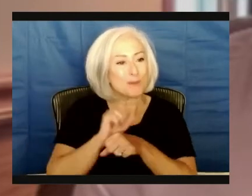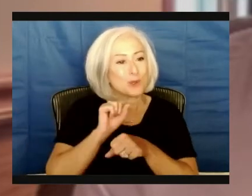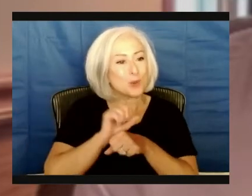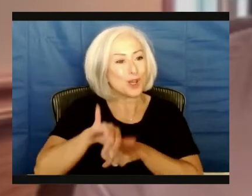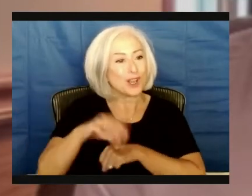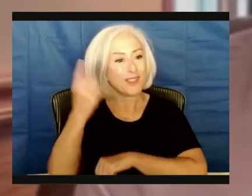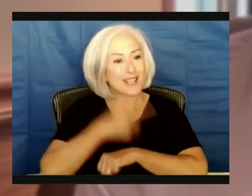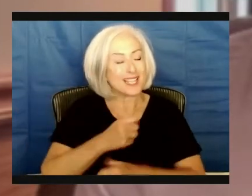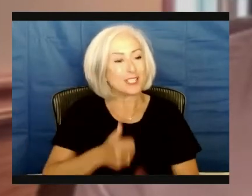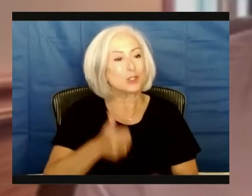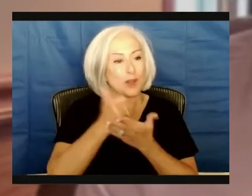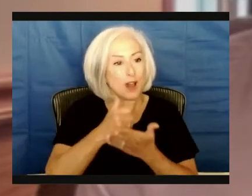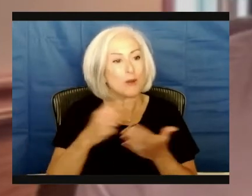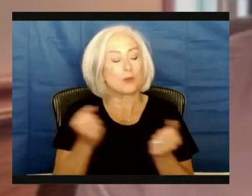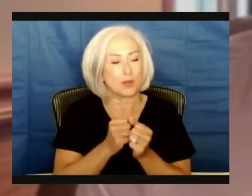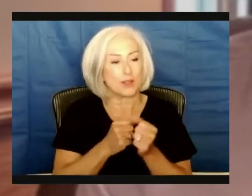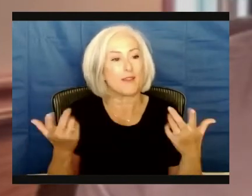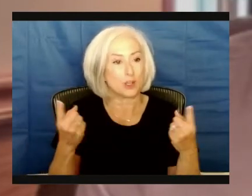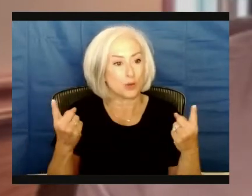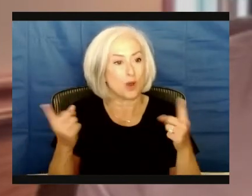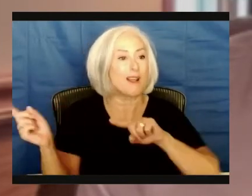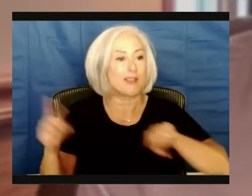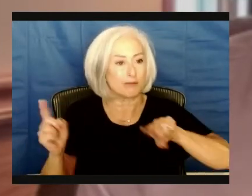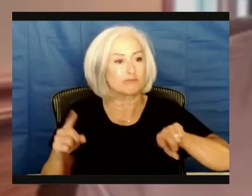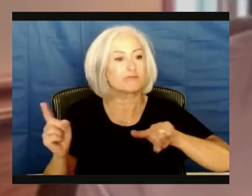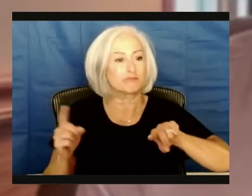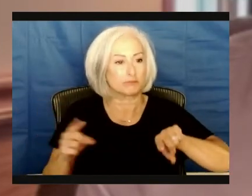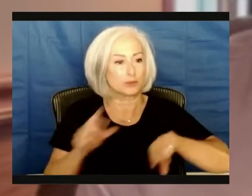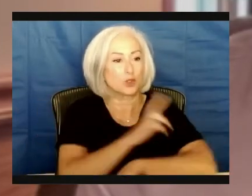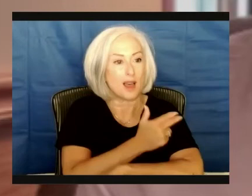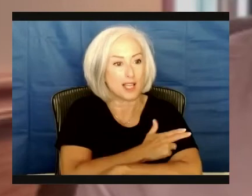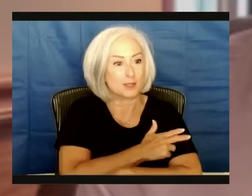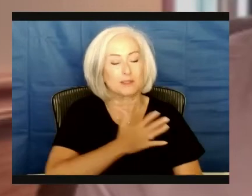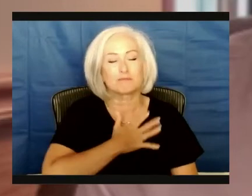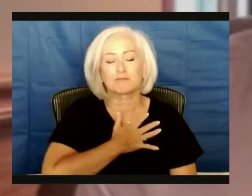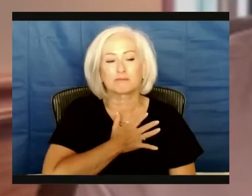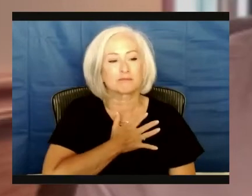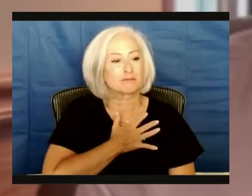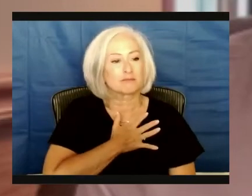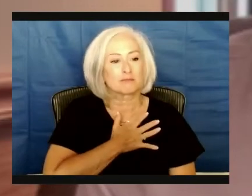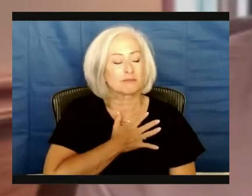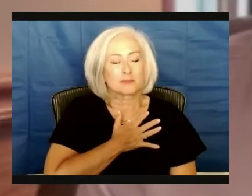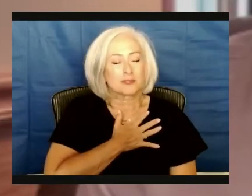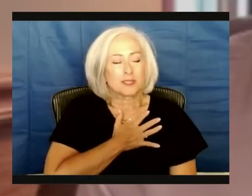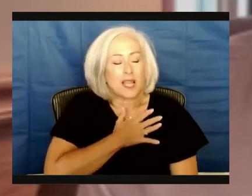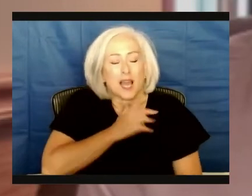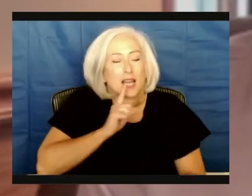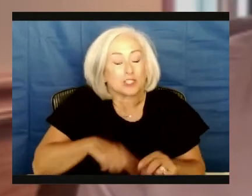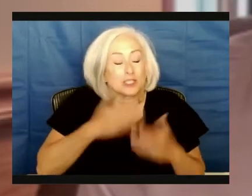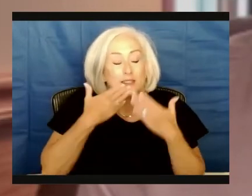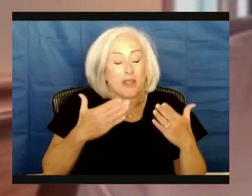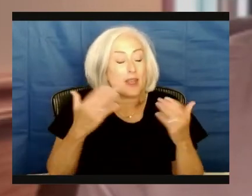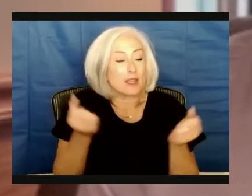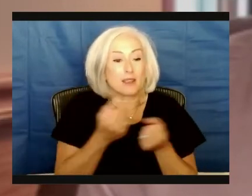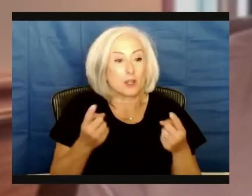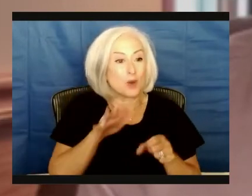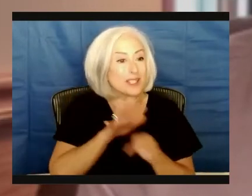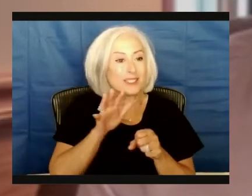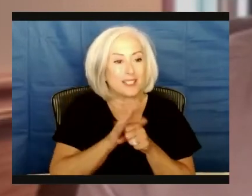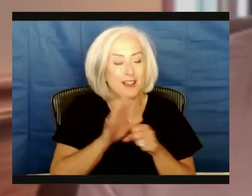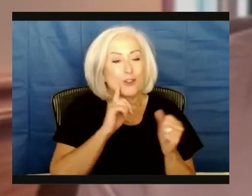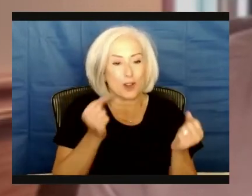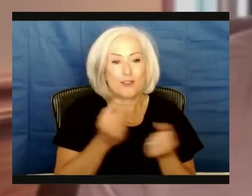to help with everyone that would be coming into the hospital. And I can't thank everyone enough for everything.